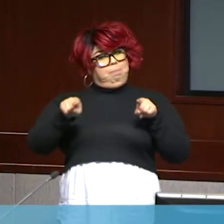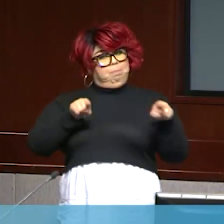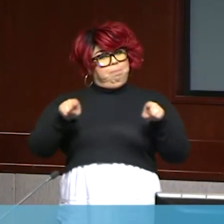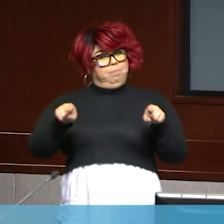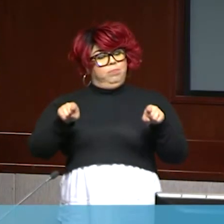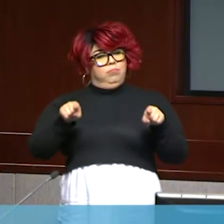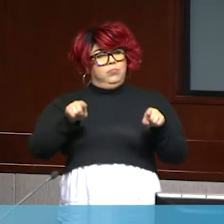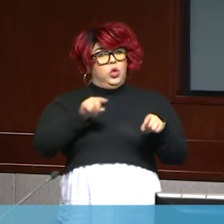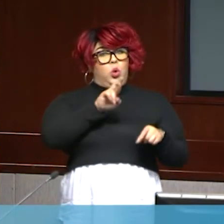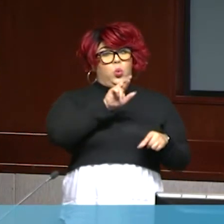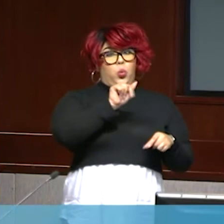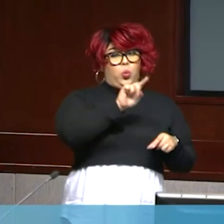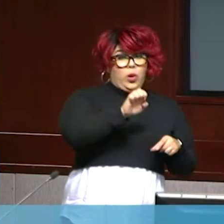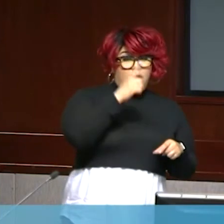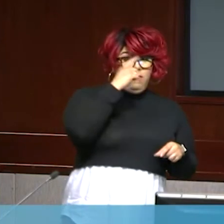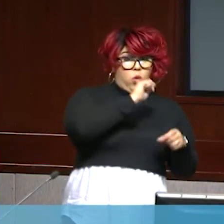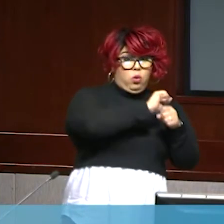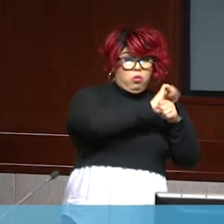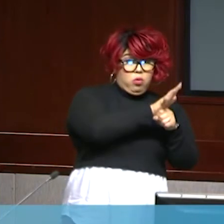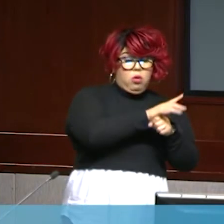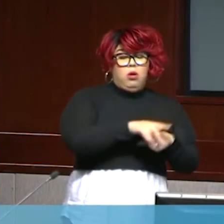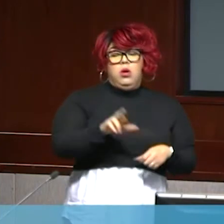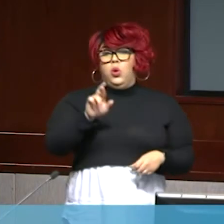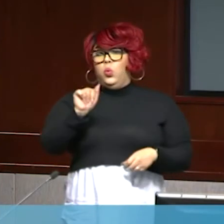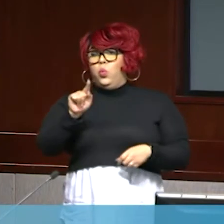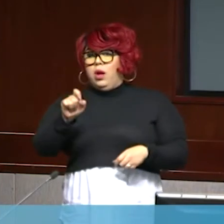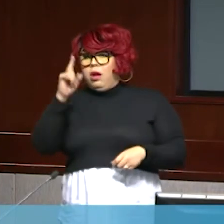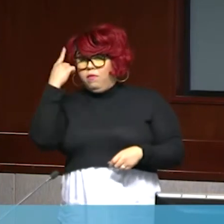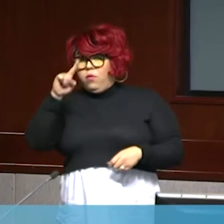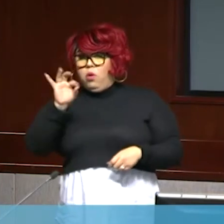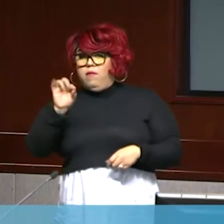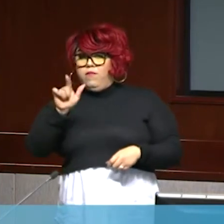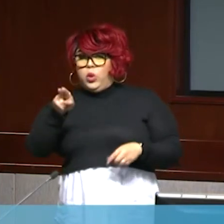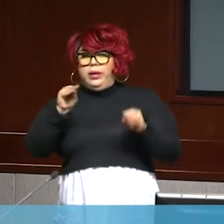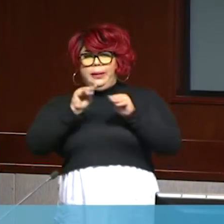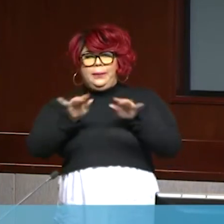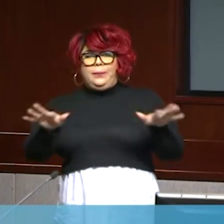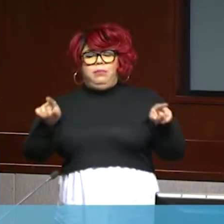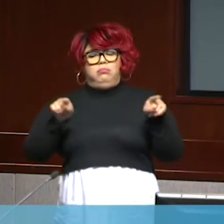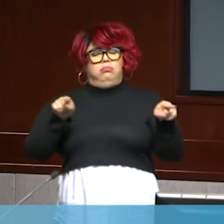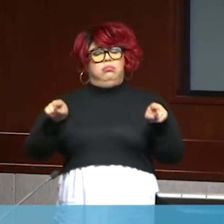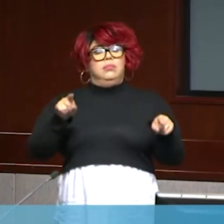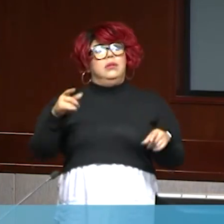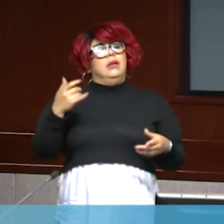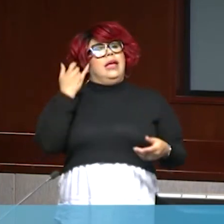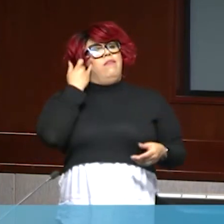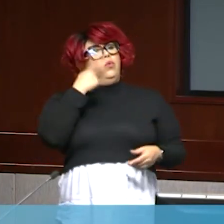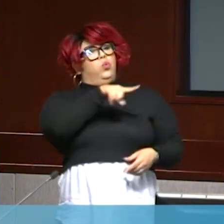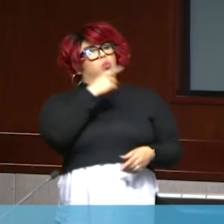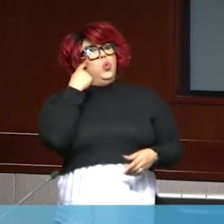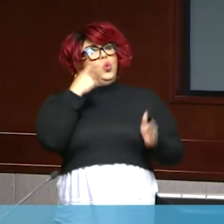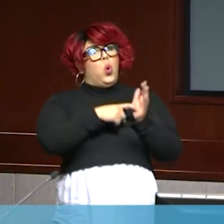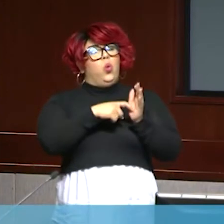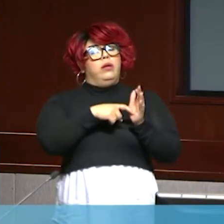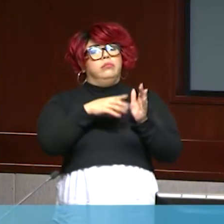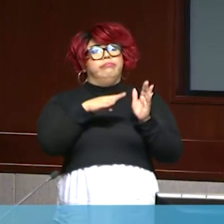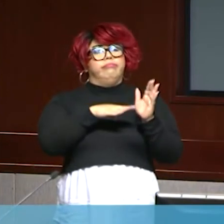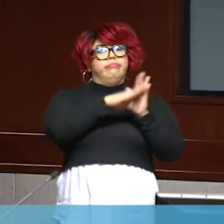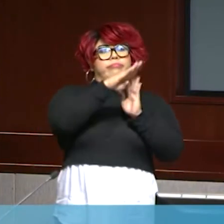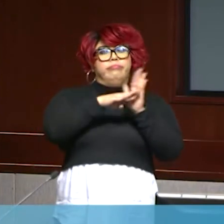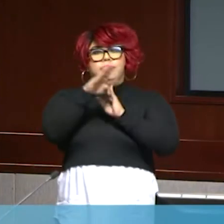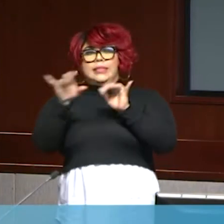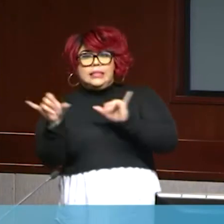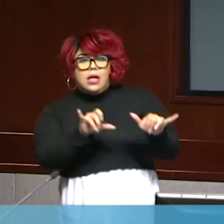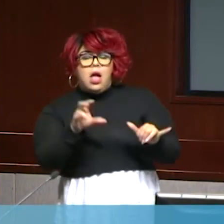the flu spreading in our community, and whether or not they're seeing any trends. And this may be a question for our